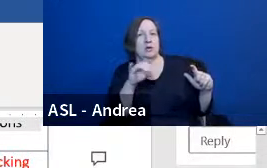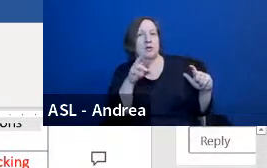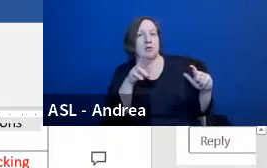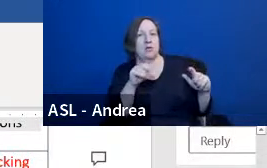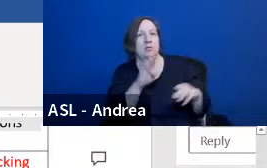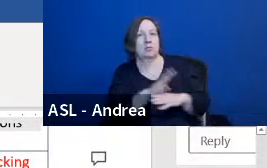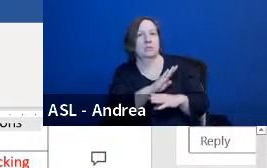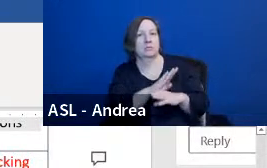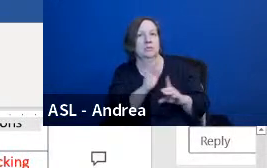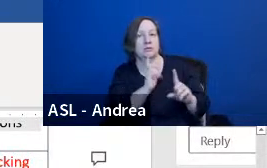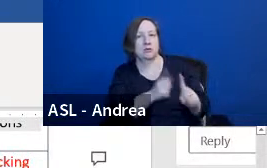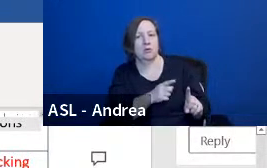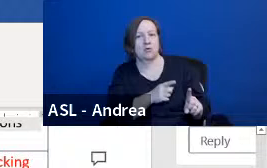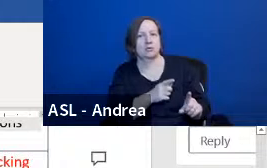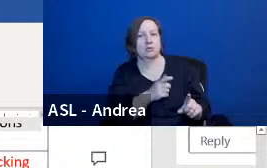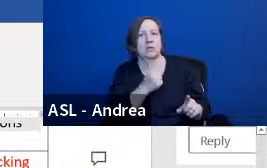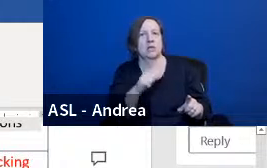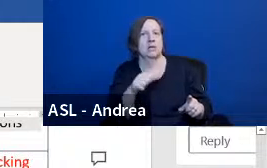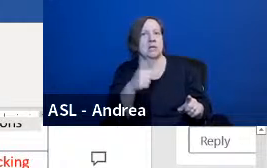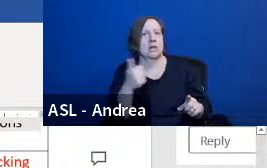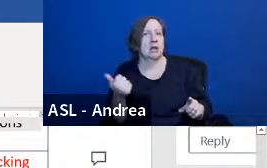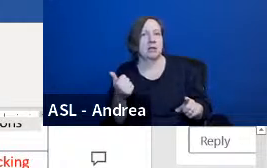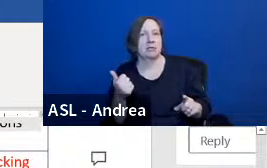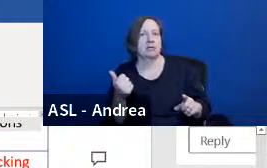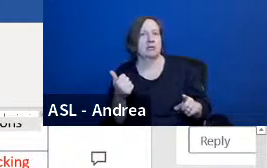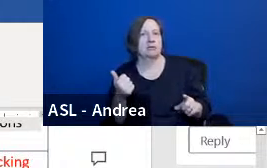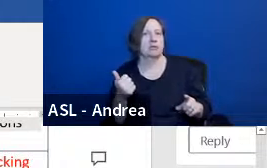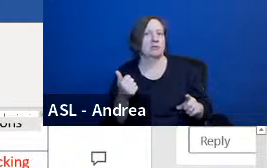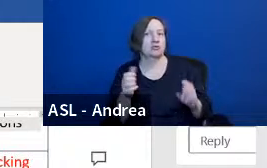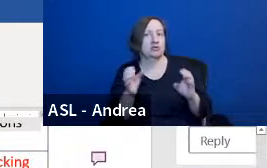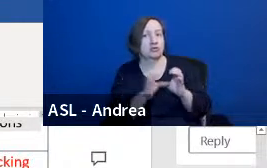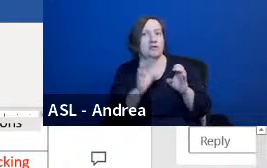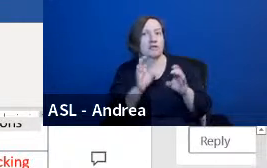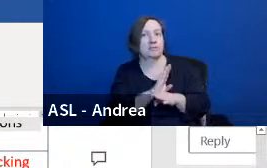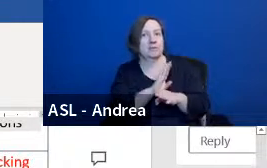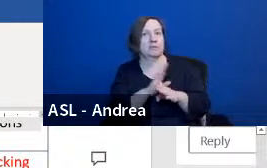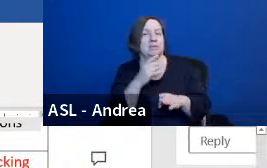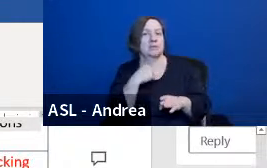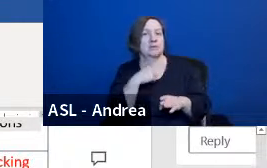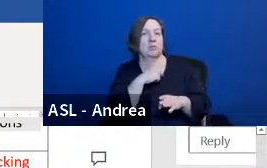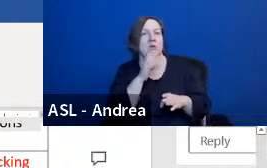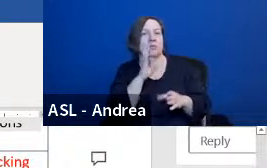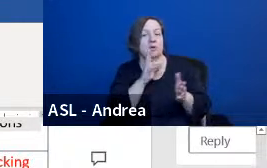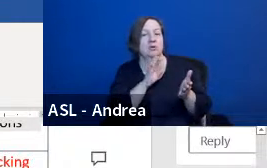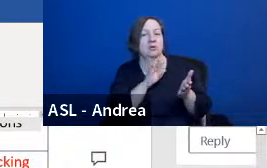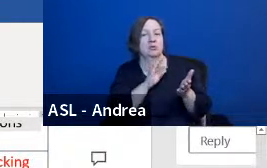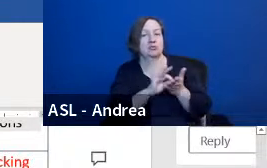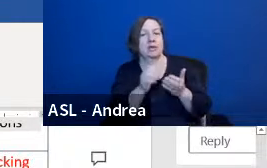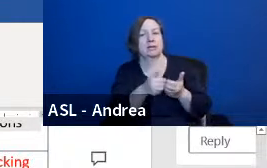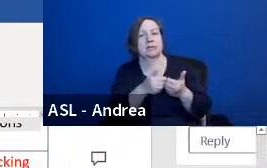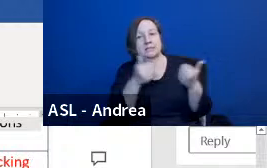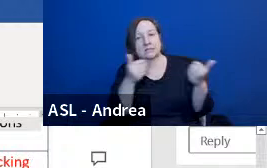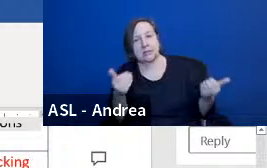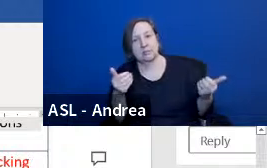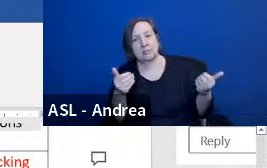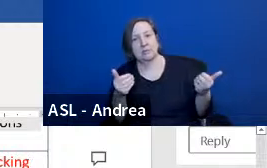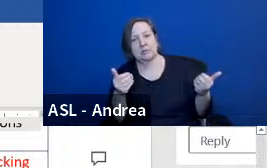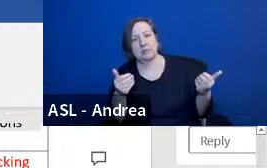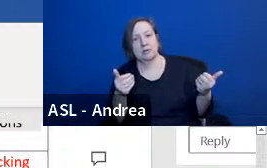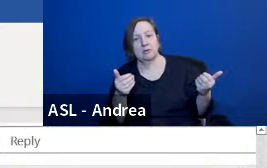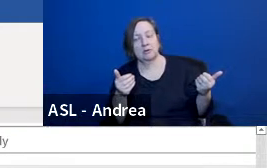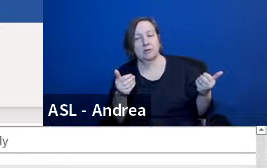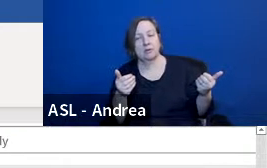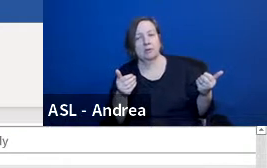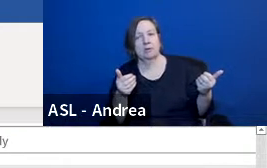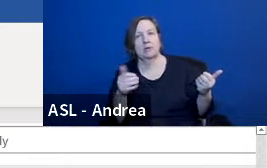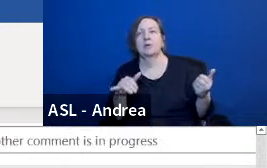Right. Any other things, any other certified businesses we're looking to track, that would be a separate. That would. Mm-hmm.